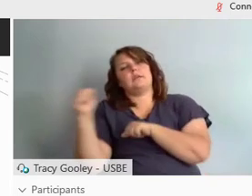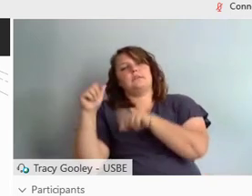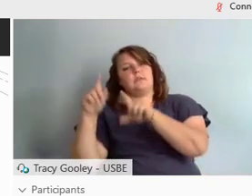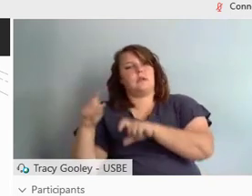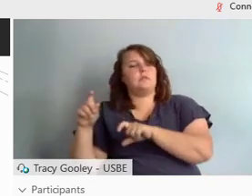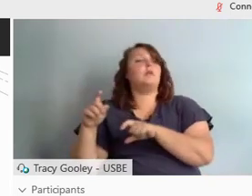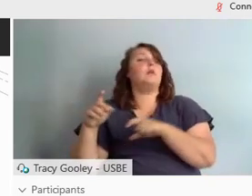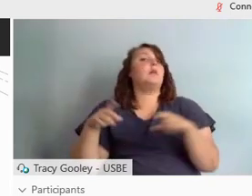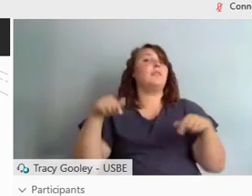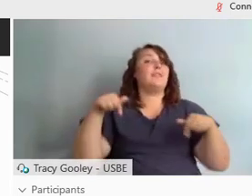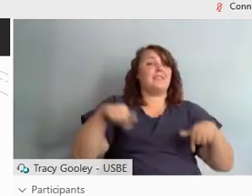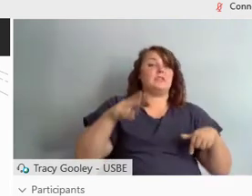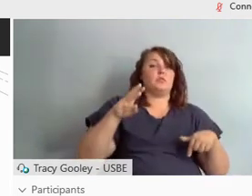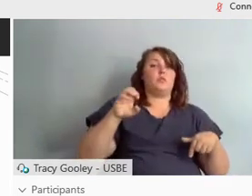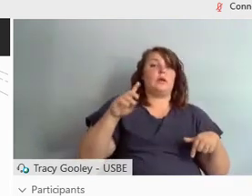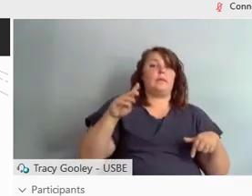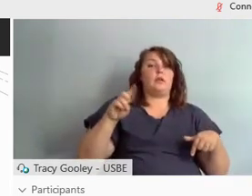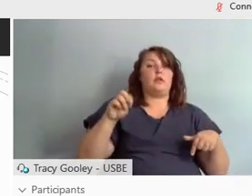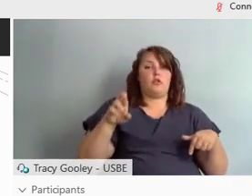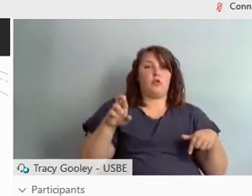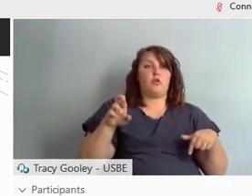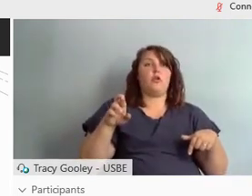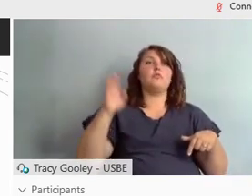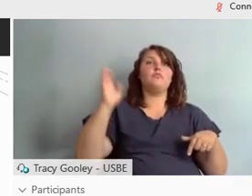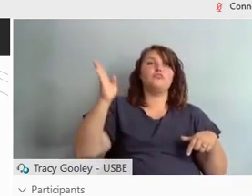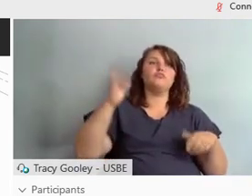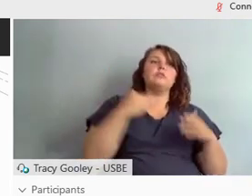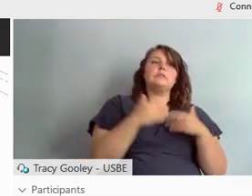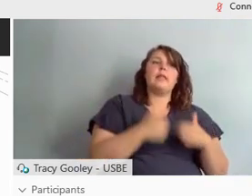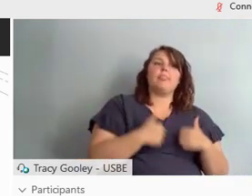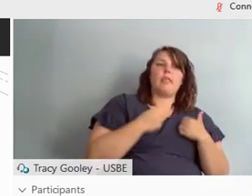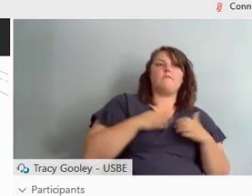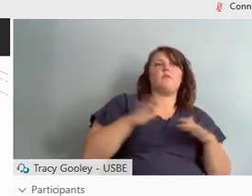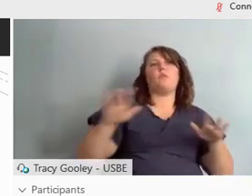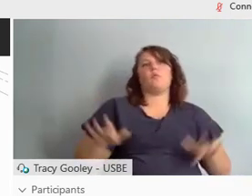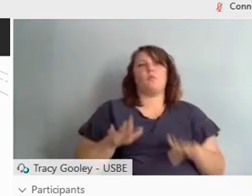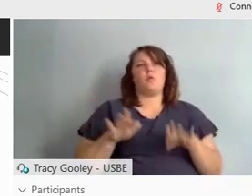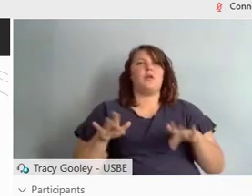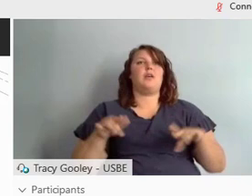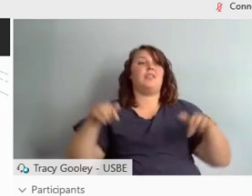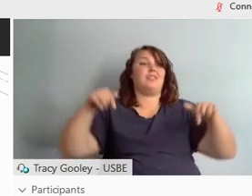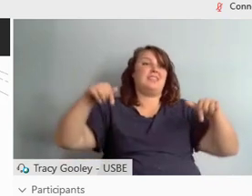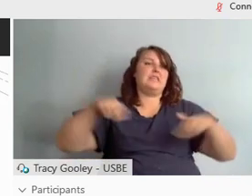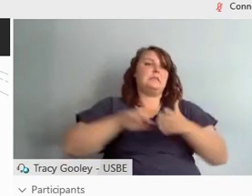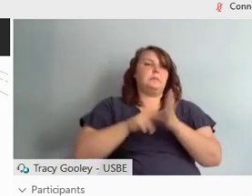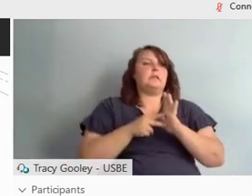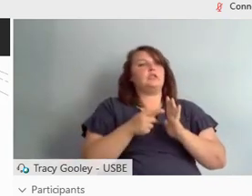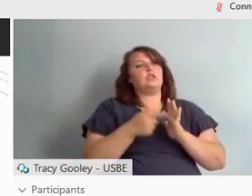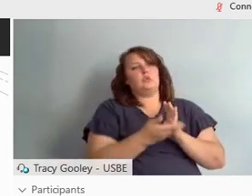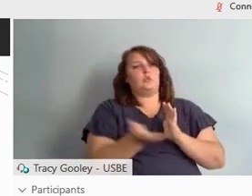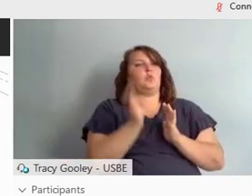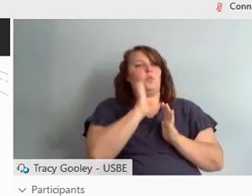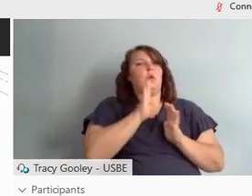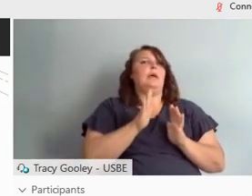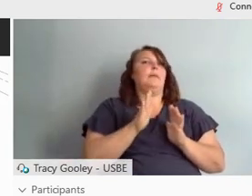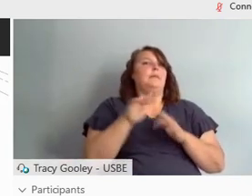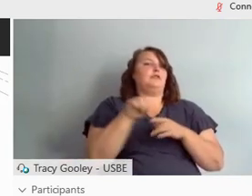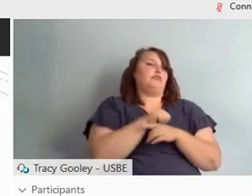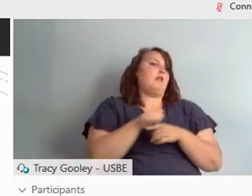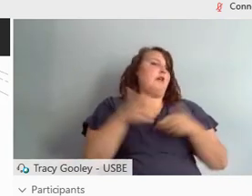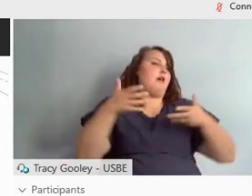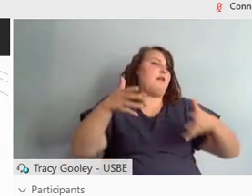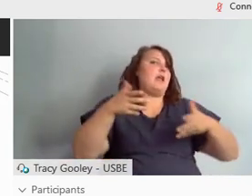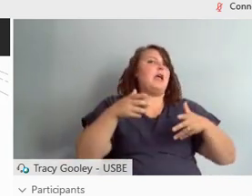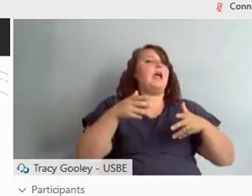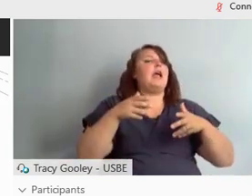providing this webinar, watching this, whether you're watching it live or recorded, this serves as you being trained on the PEEP, or you can